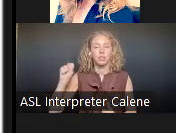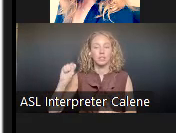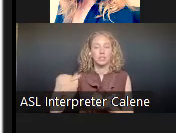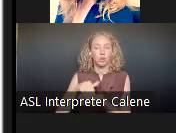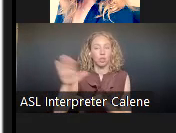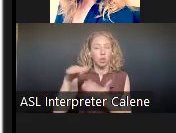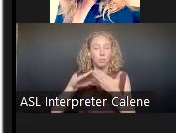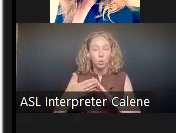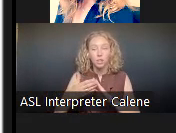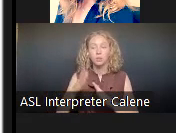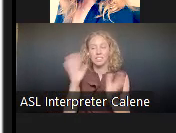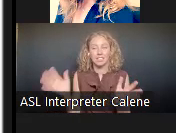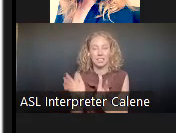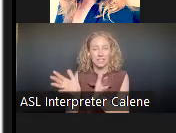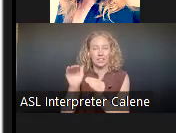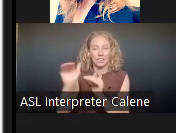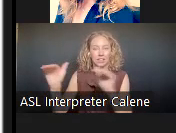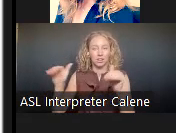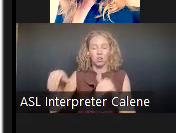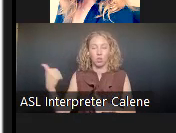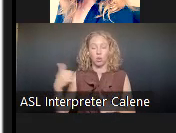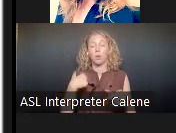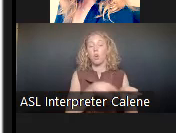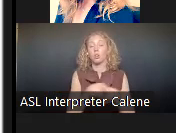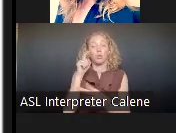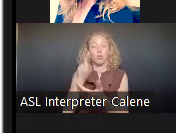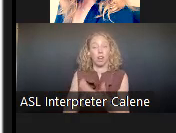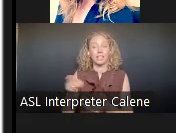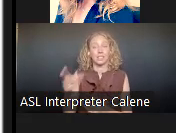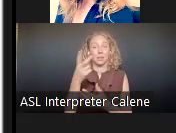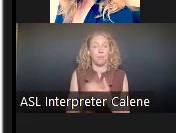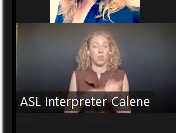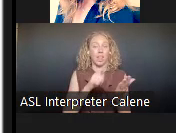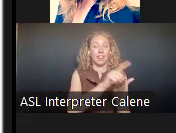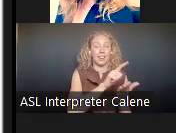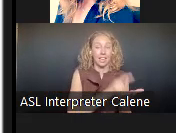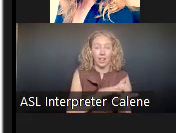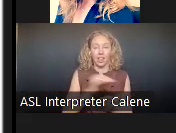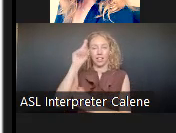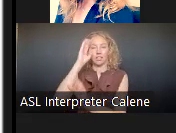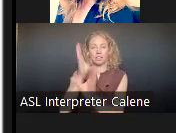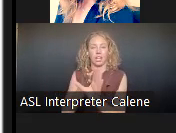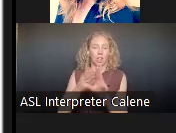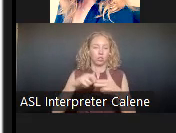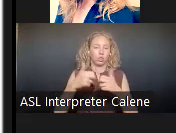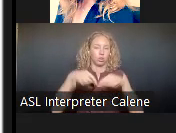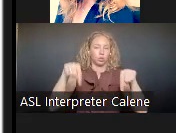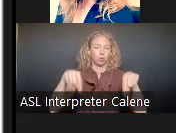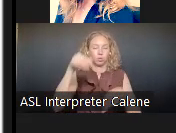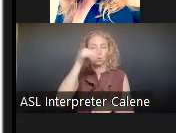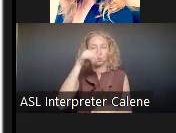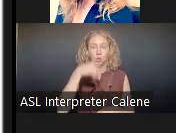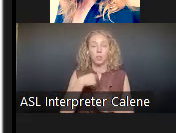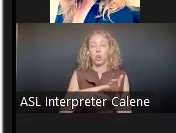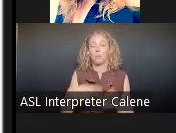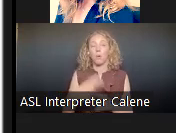and other services as well. We also recognize that it's both a legal and psychological issue. I think when we talk about